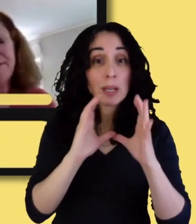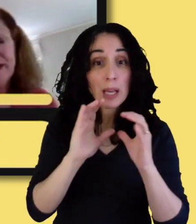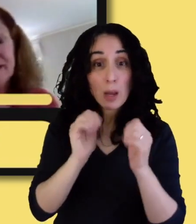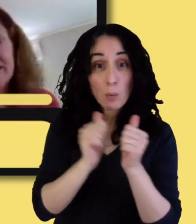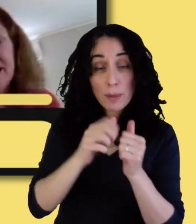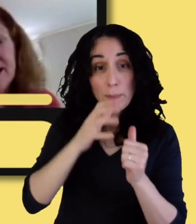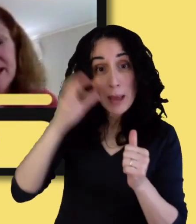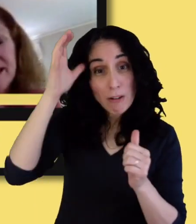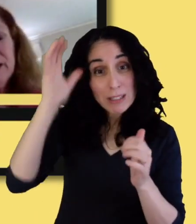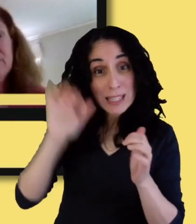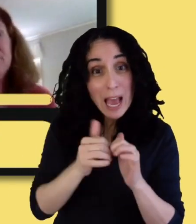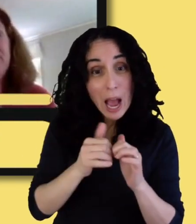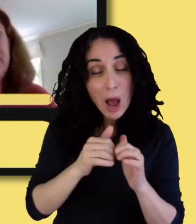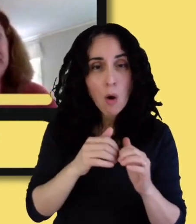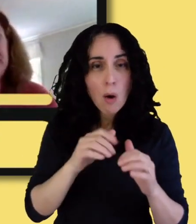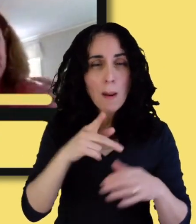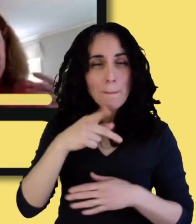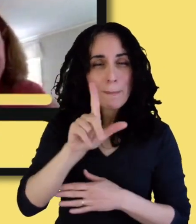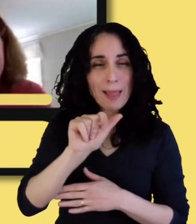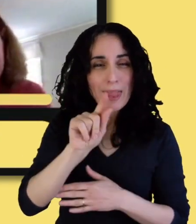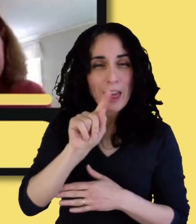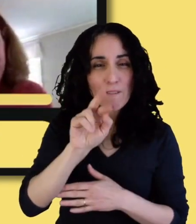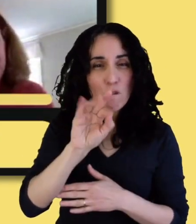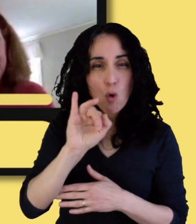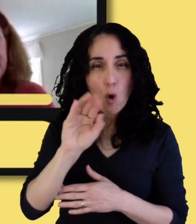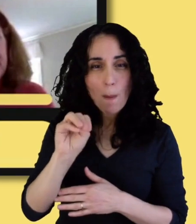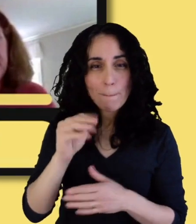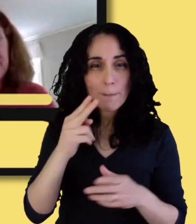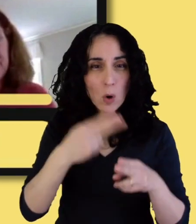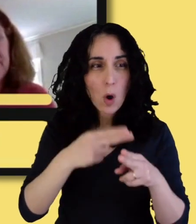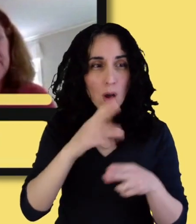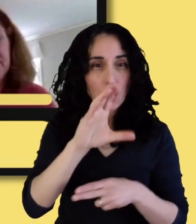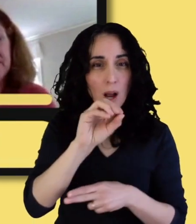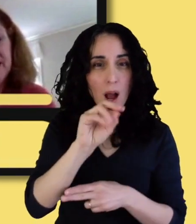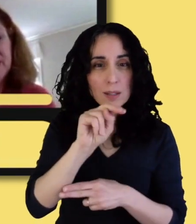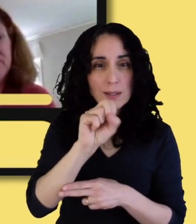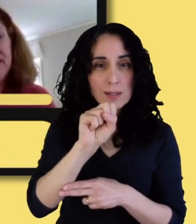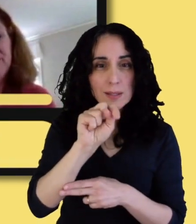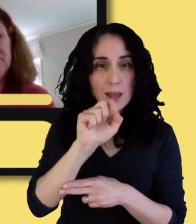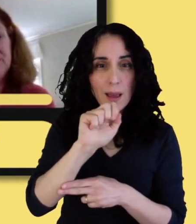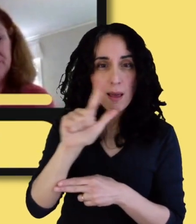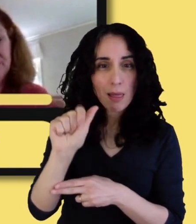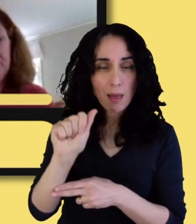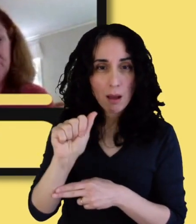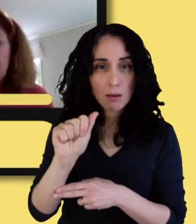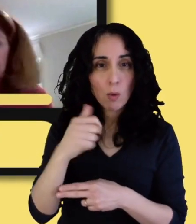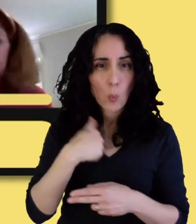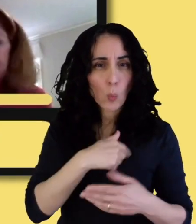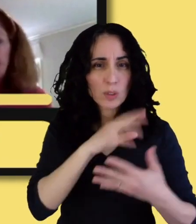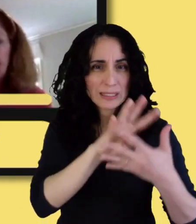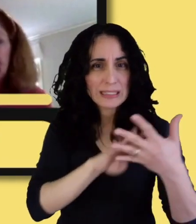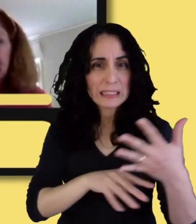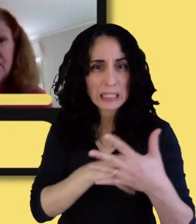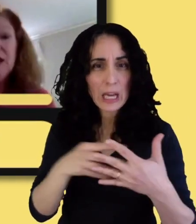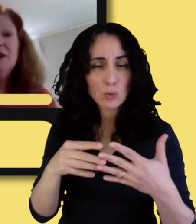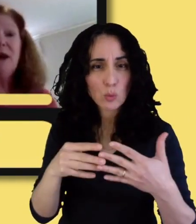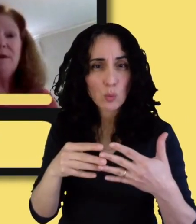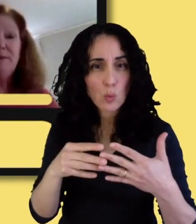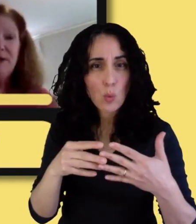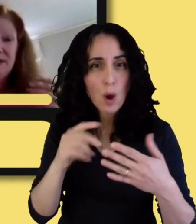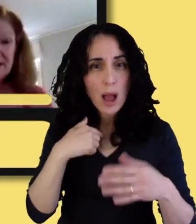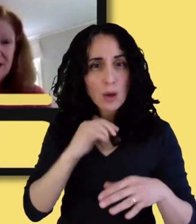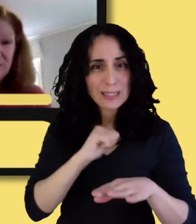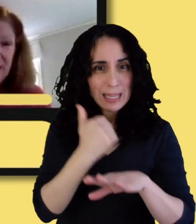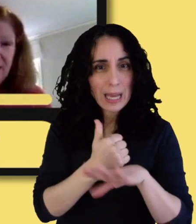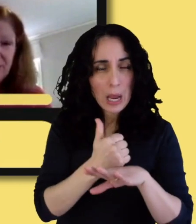is Constella. So based on that, within that site, we're able to do scheduling. So